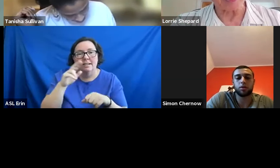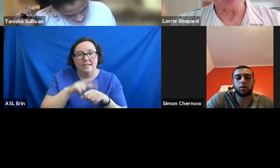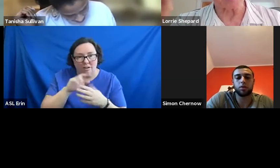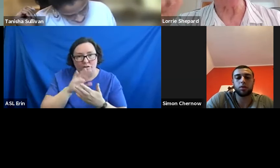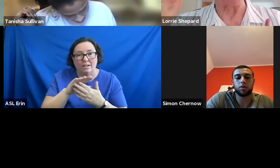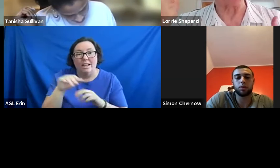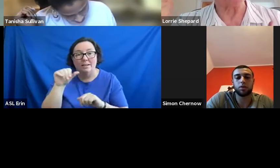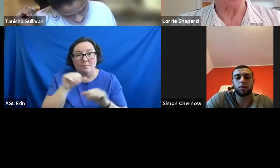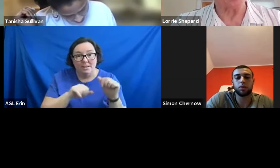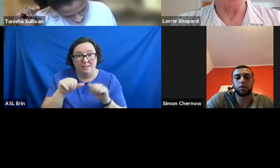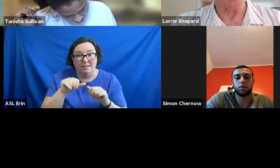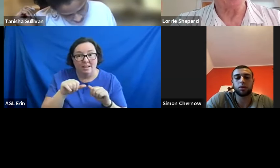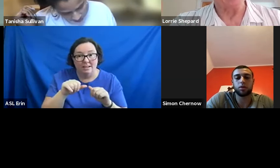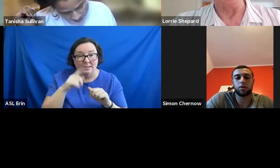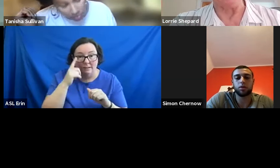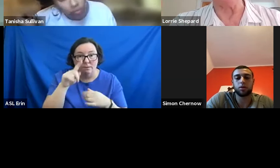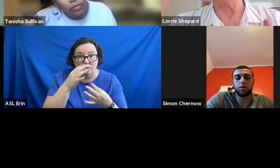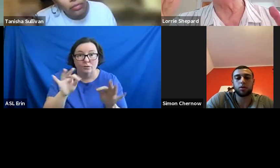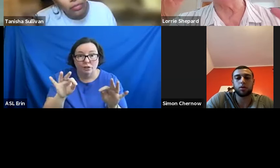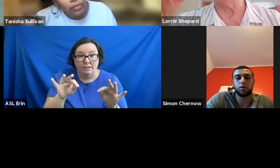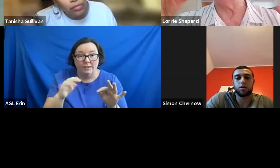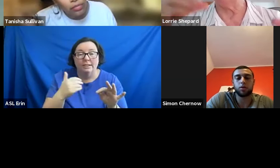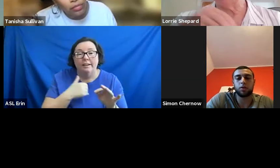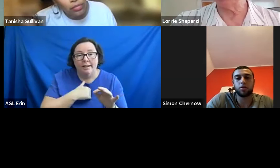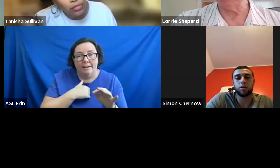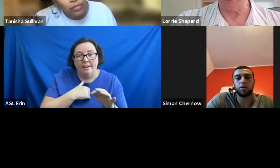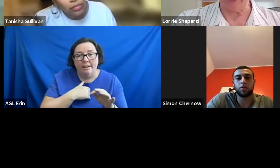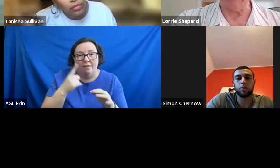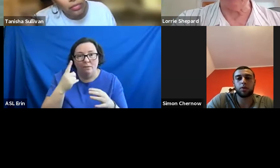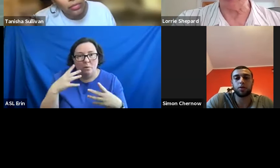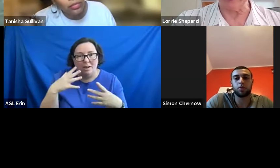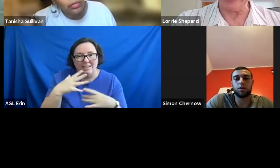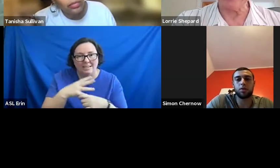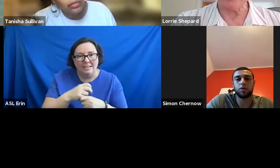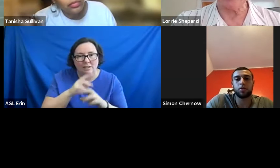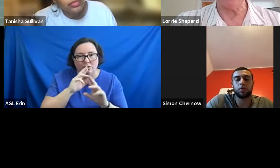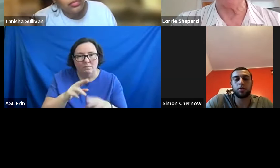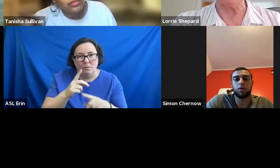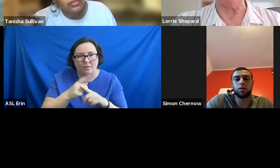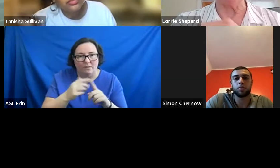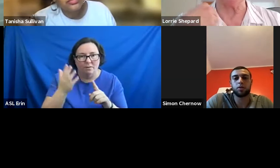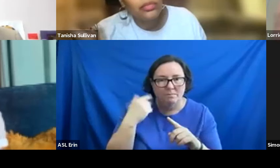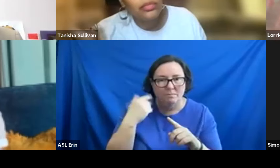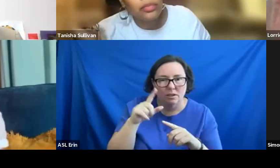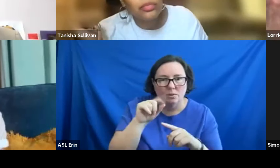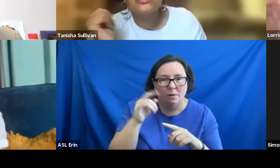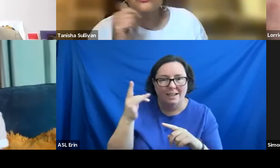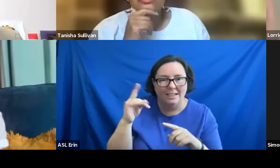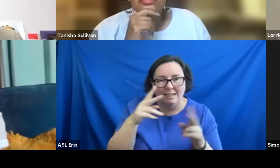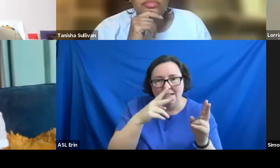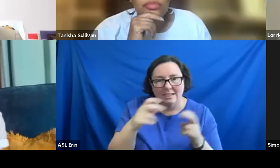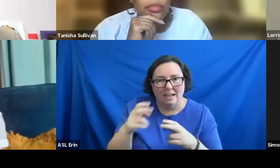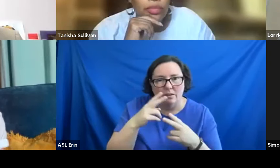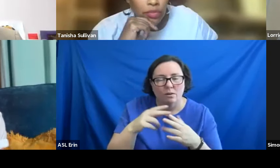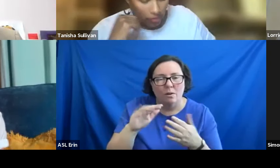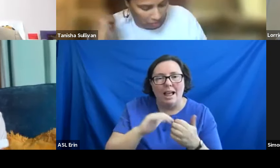of Sciences for free has a synthesis report from 2018. You can download it. It's called How